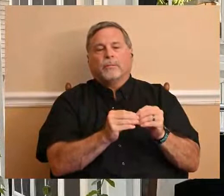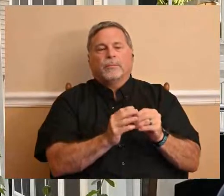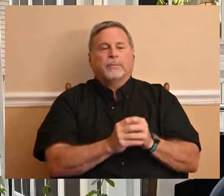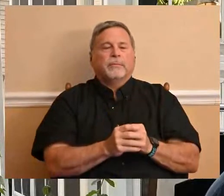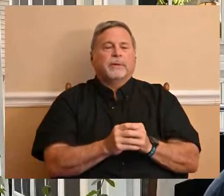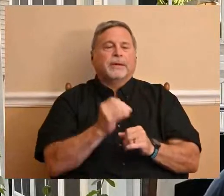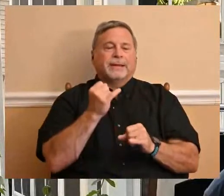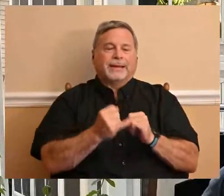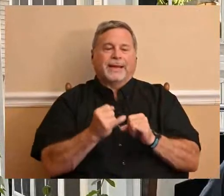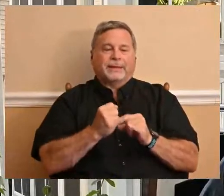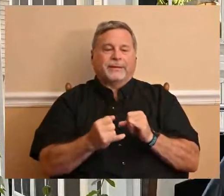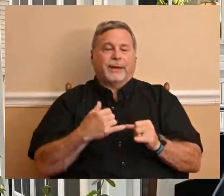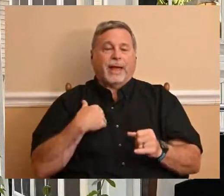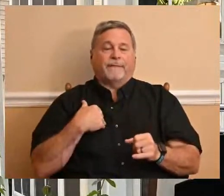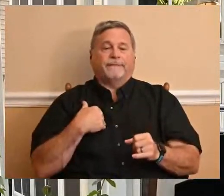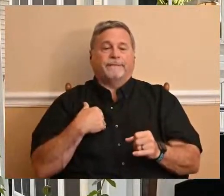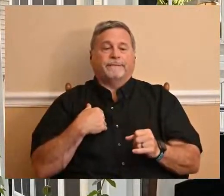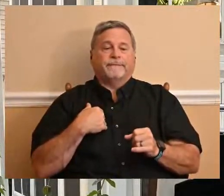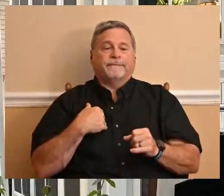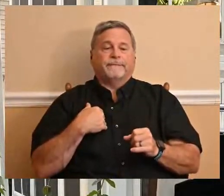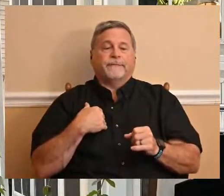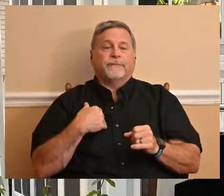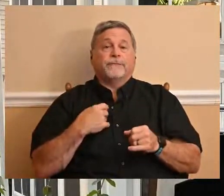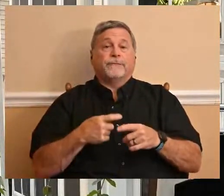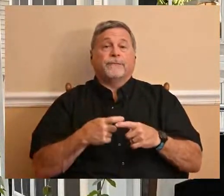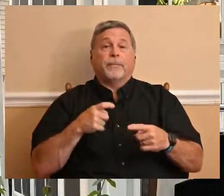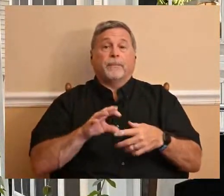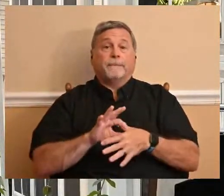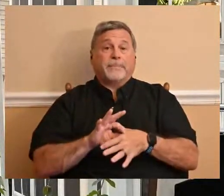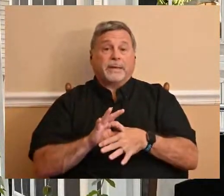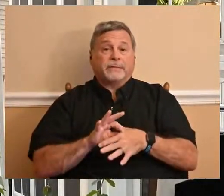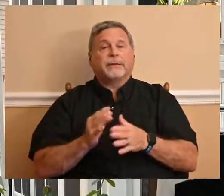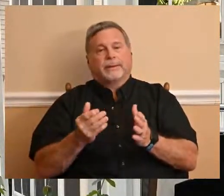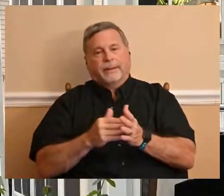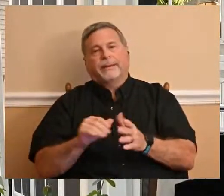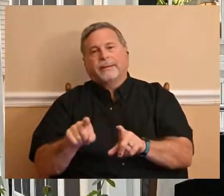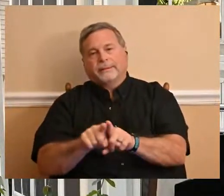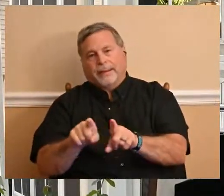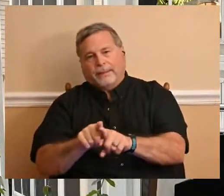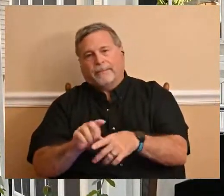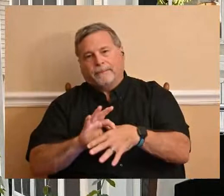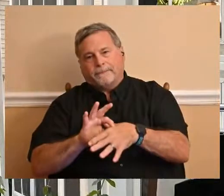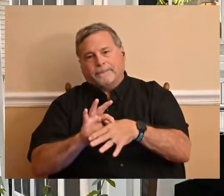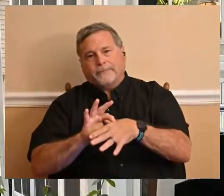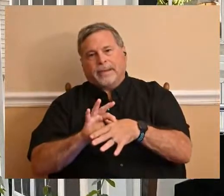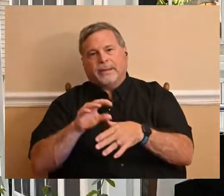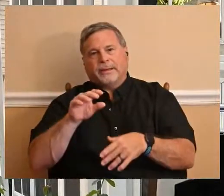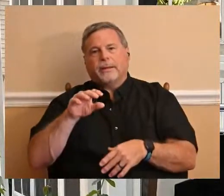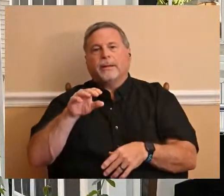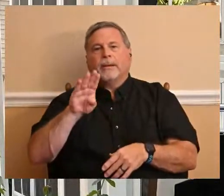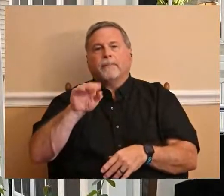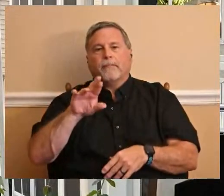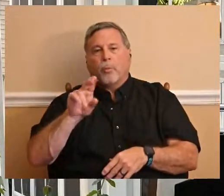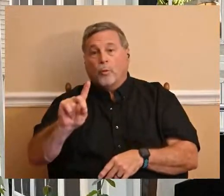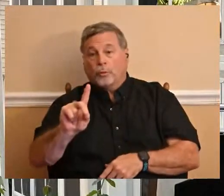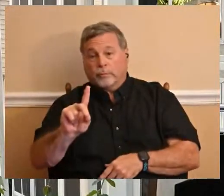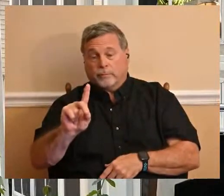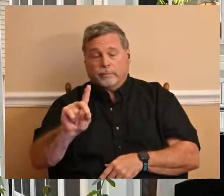thing that we have here of the meats, and again, using the same meat cutting board that we had,